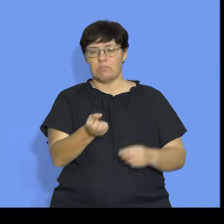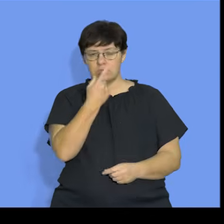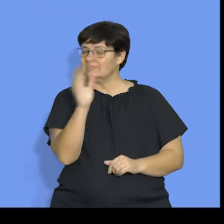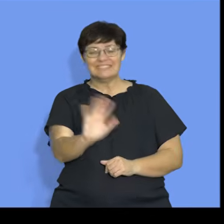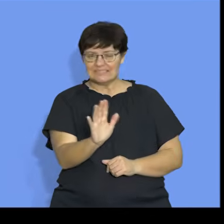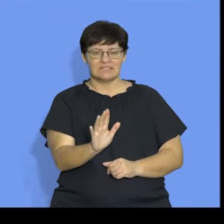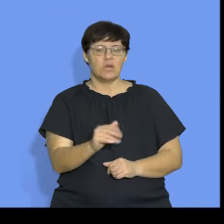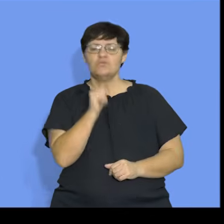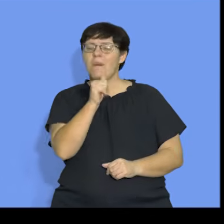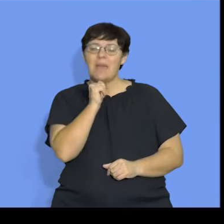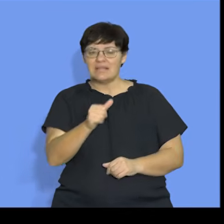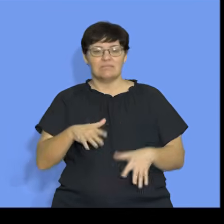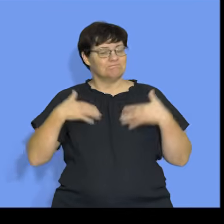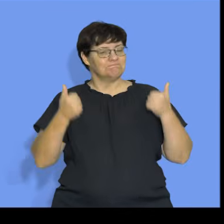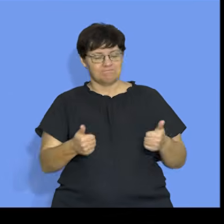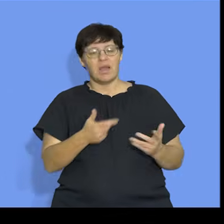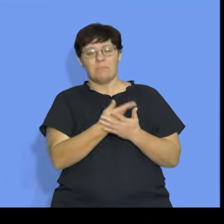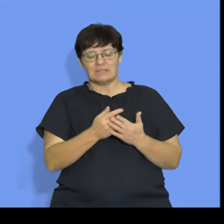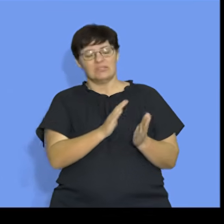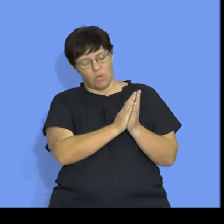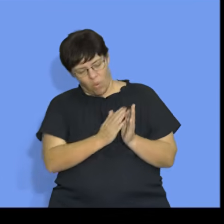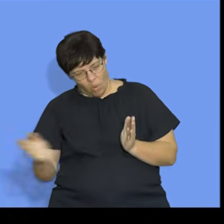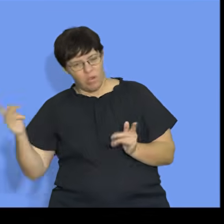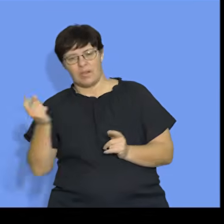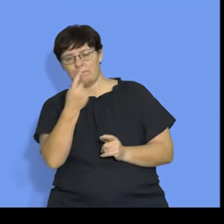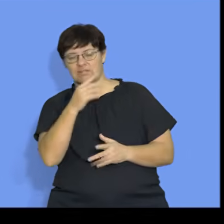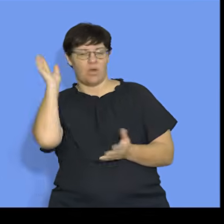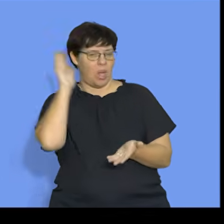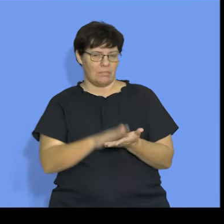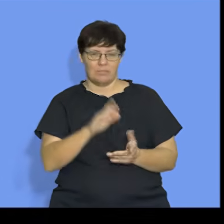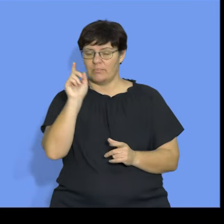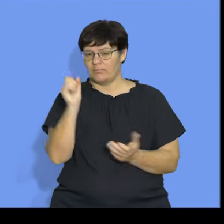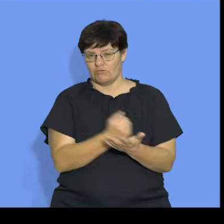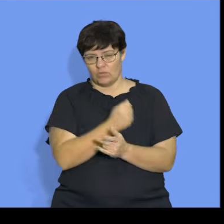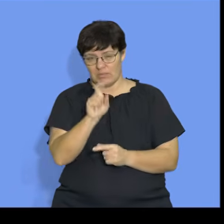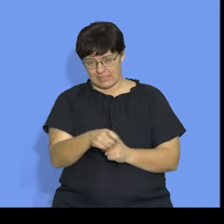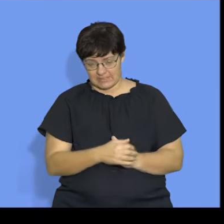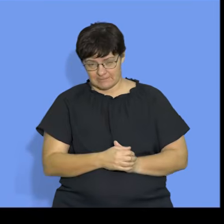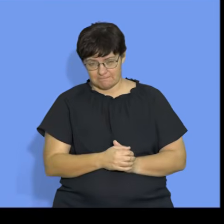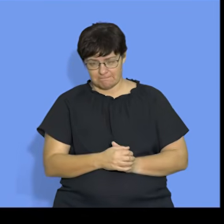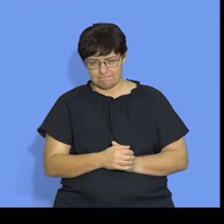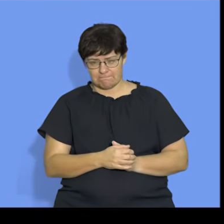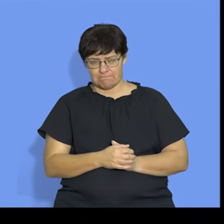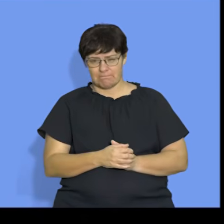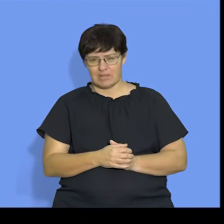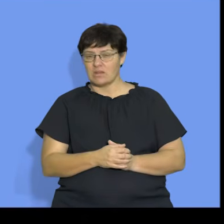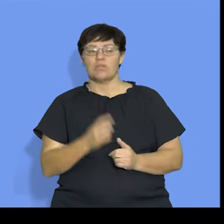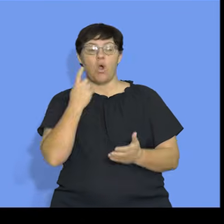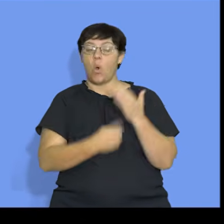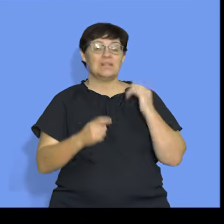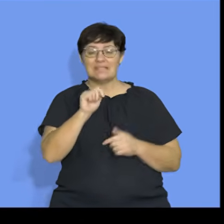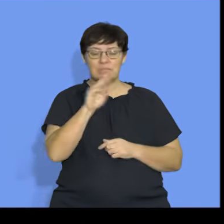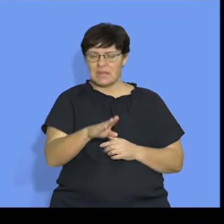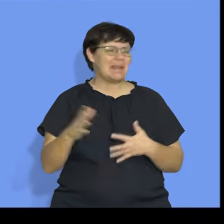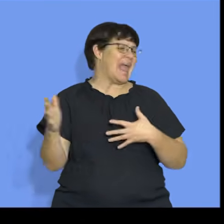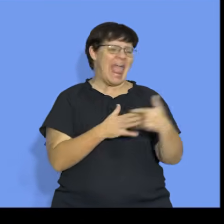And when it comes to TB, finish all the antibiotics, right? Anytime, not only TB,